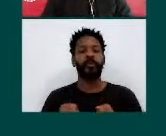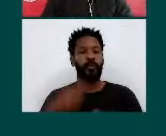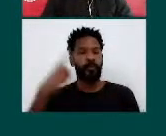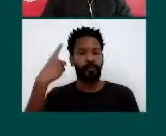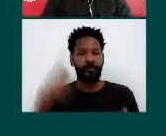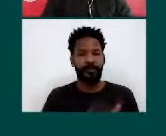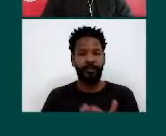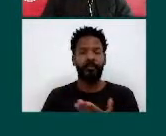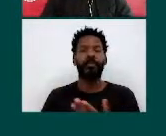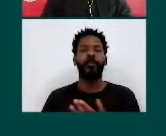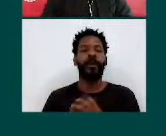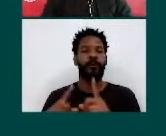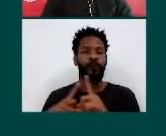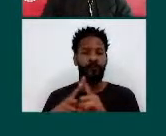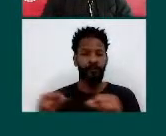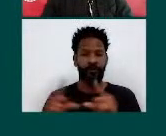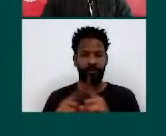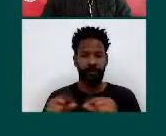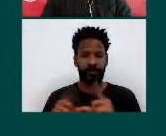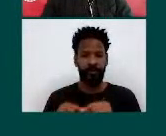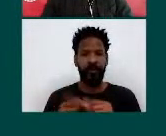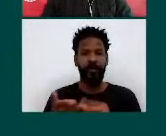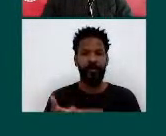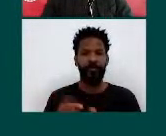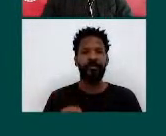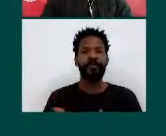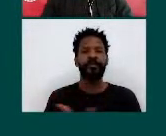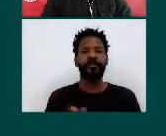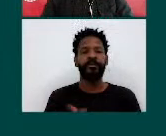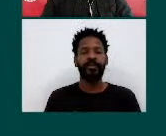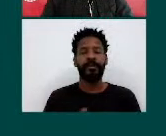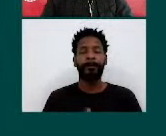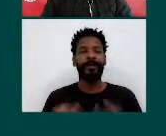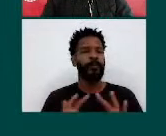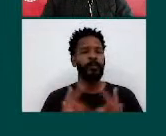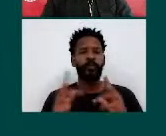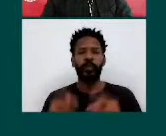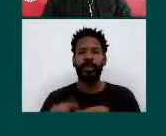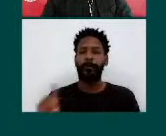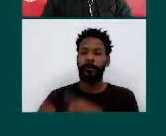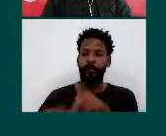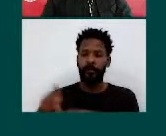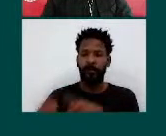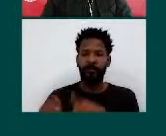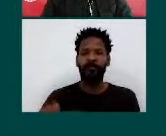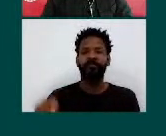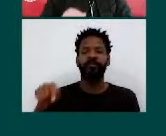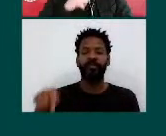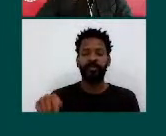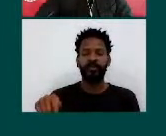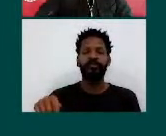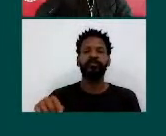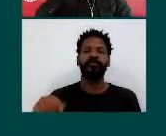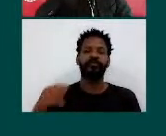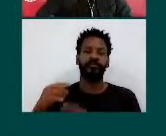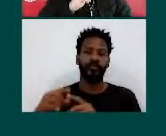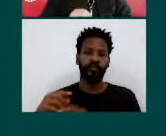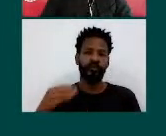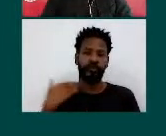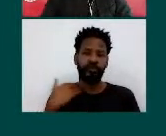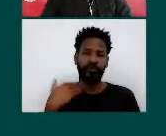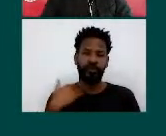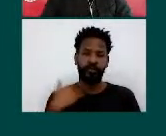on this project, and the people and the rector and